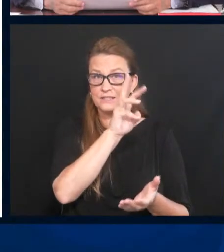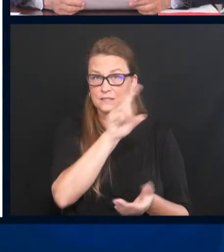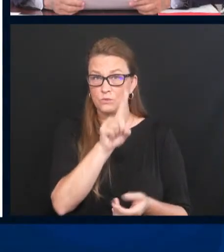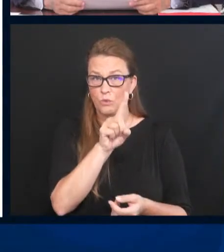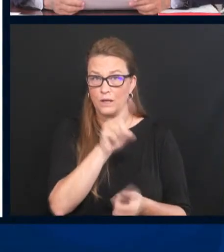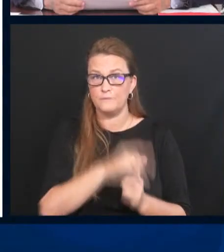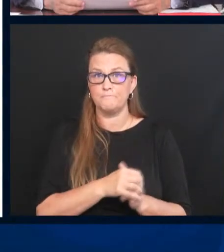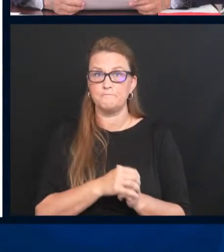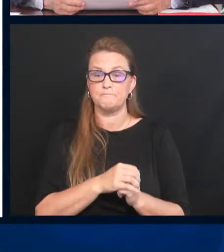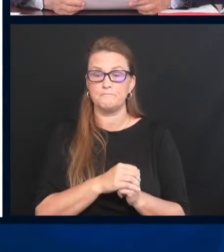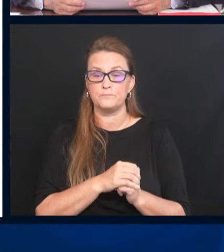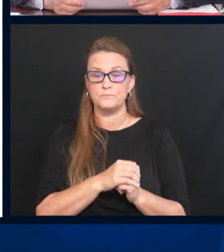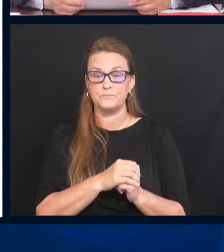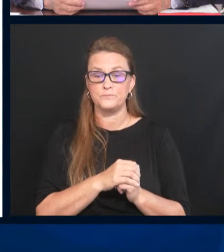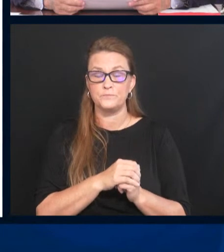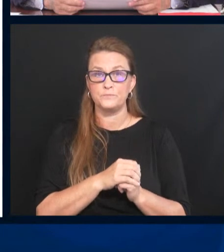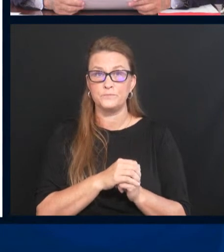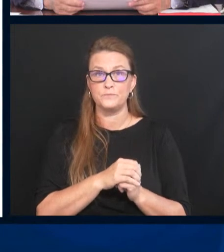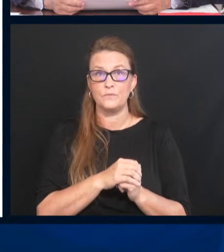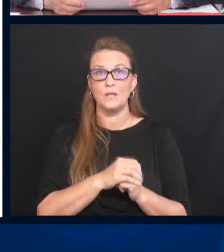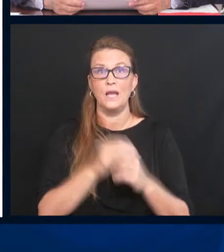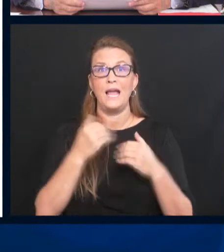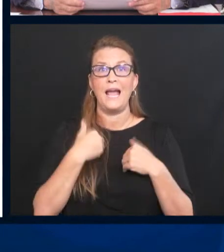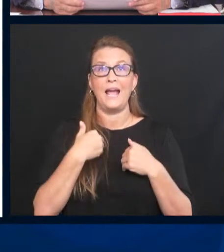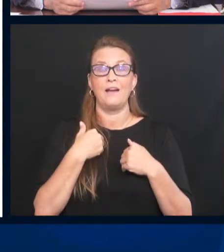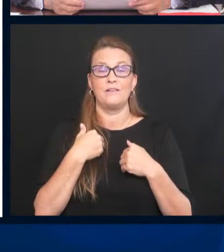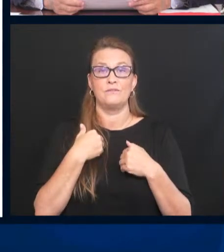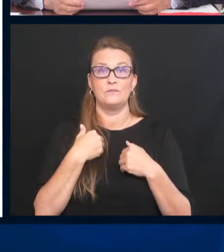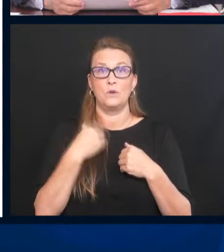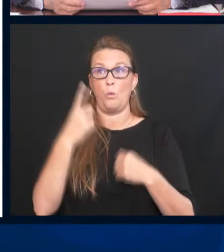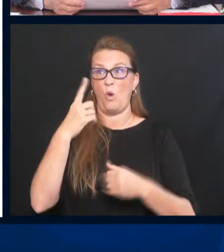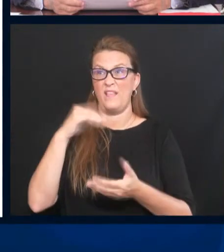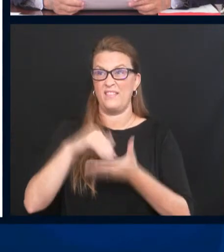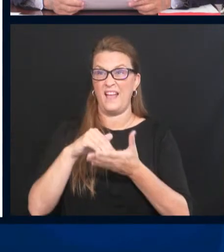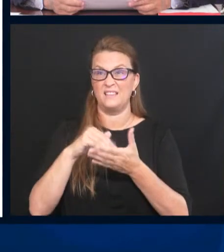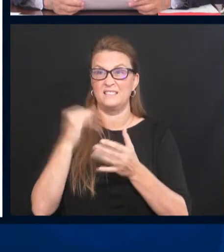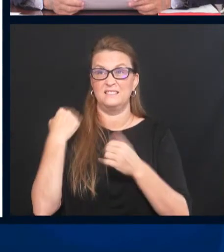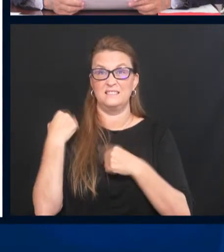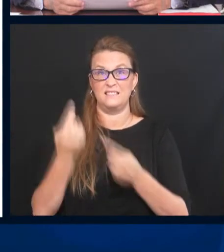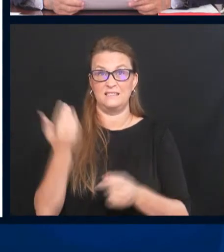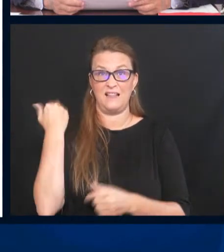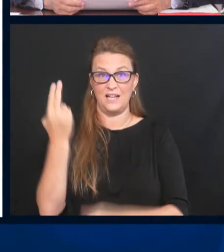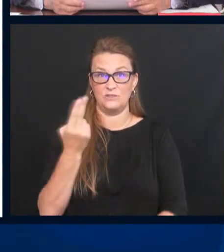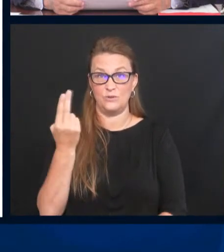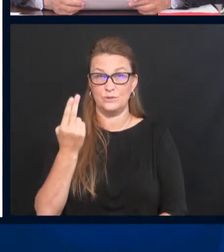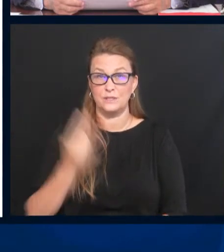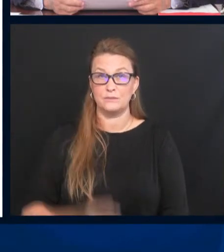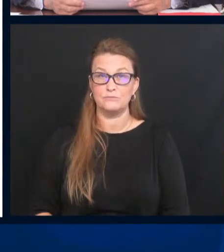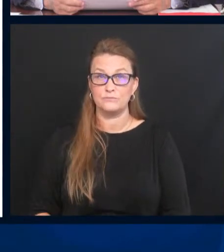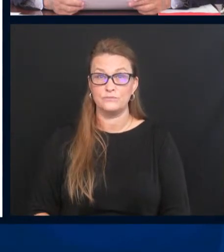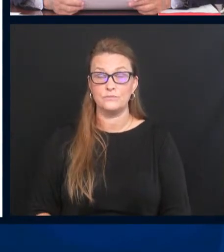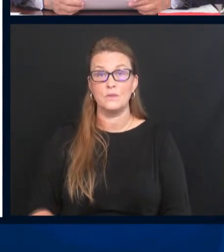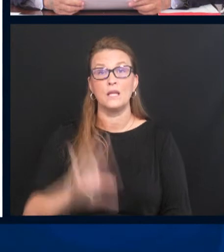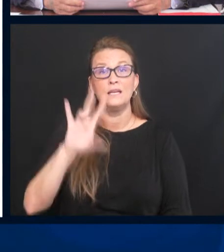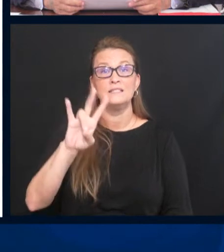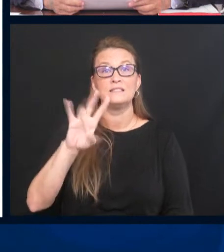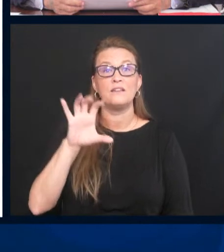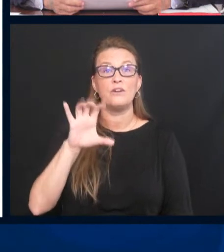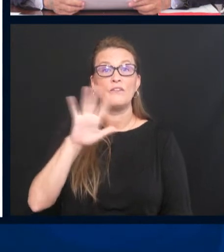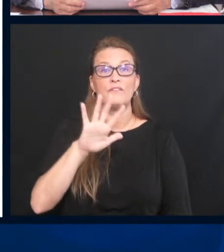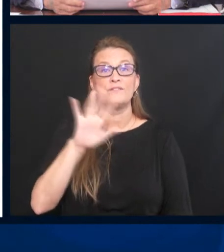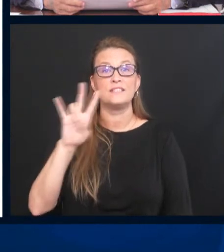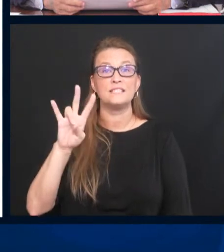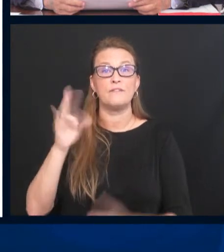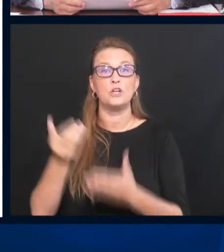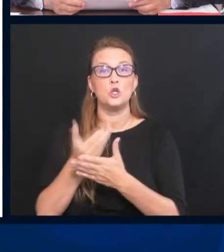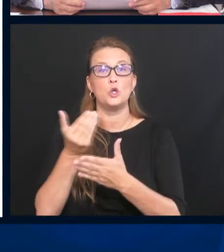10,561. We're down over 1,000 from the last time we were together. We have 757